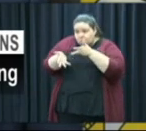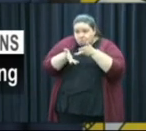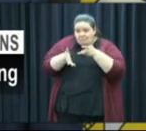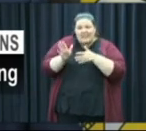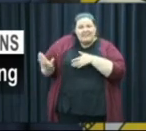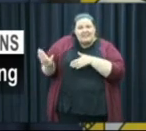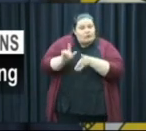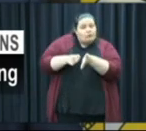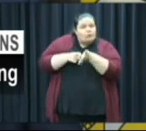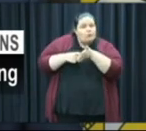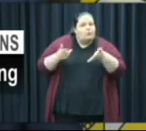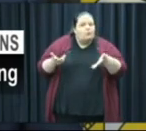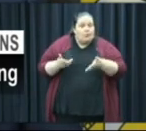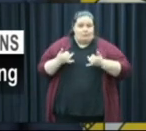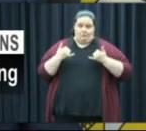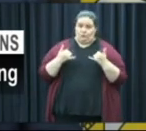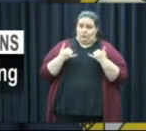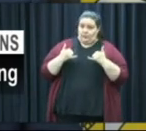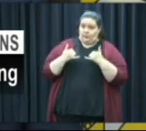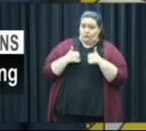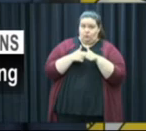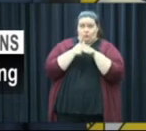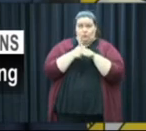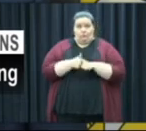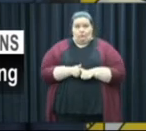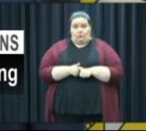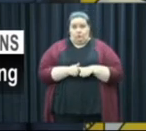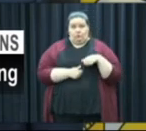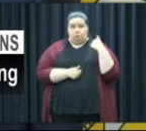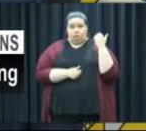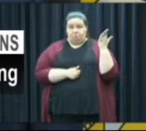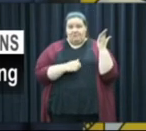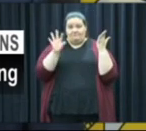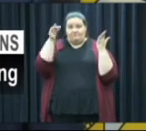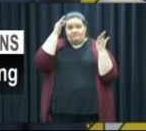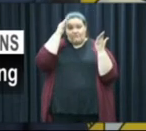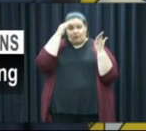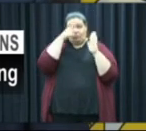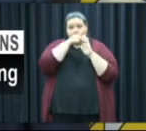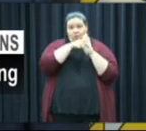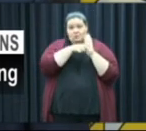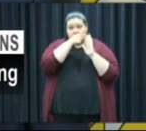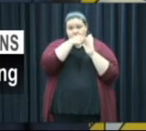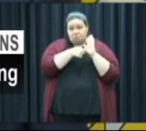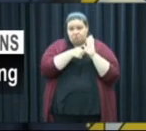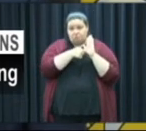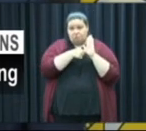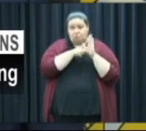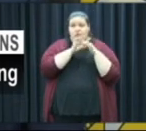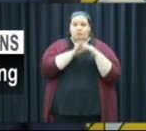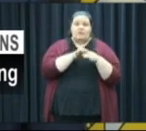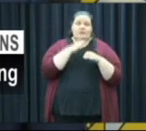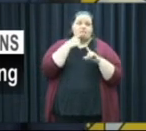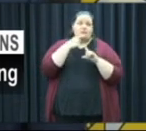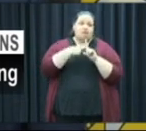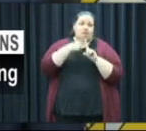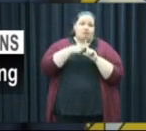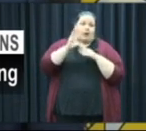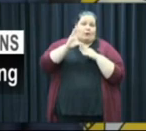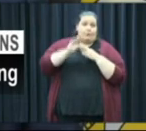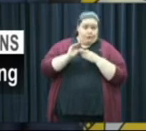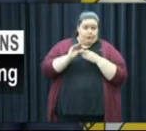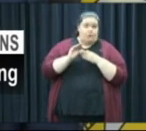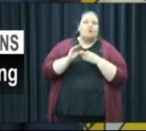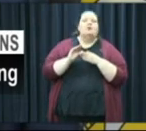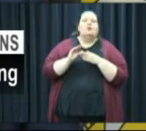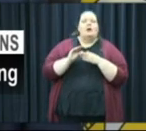requirements, but at this stage, we're following the federal guidelines in relation to the rent subsidies, and we'll see